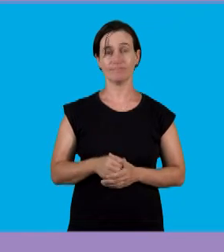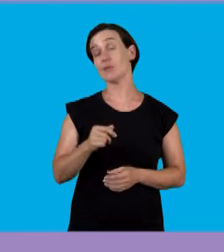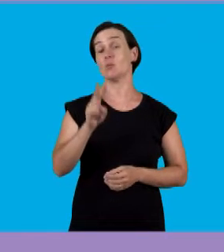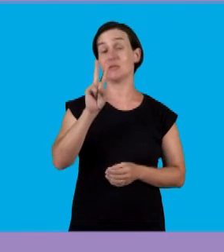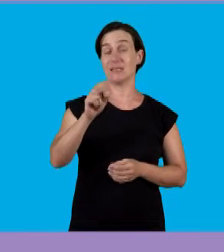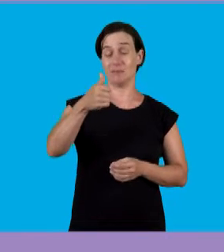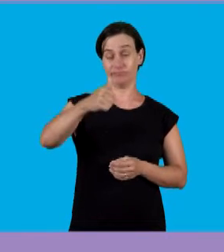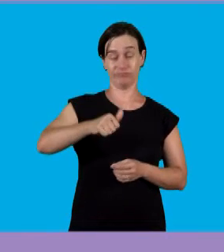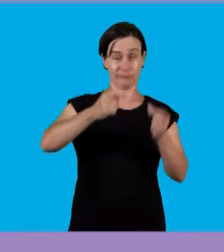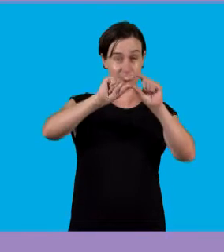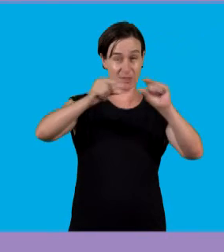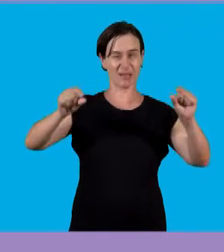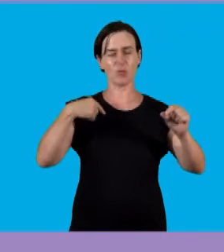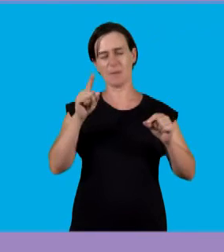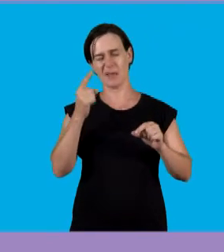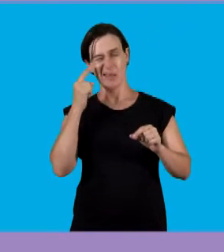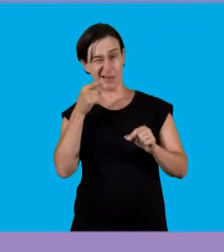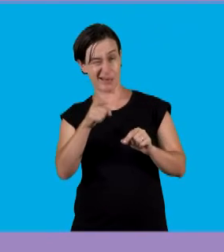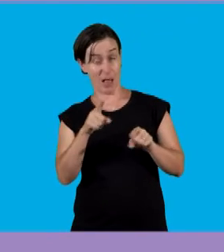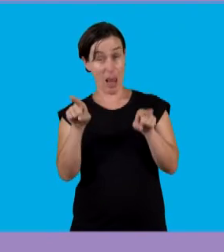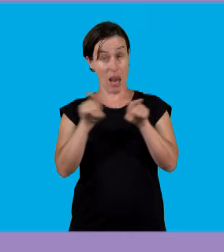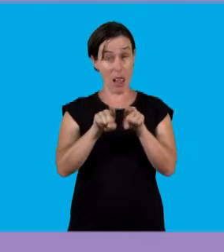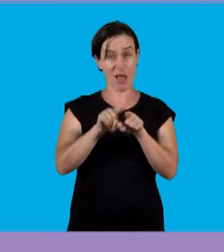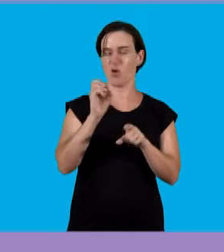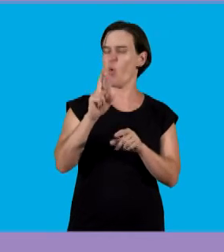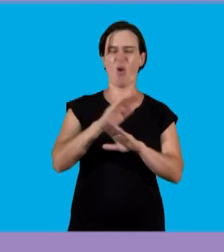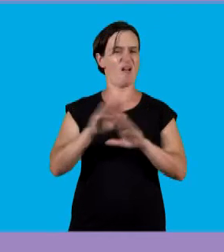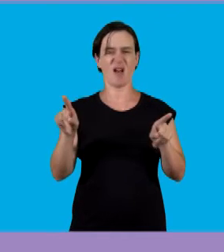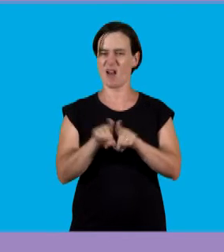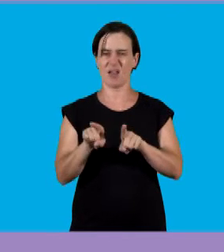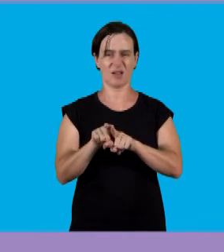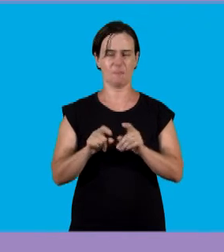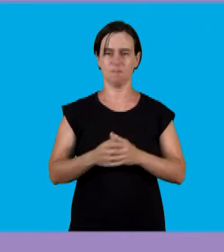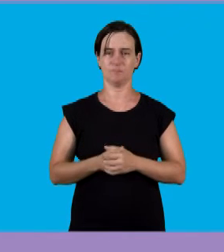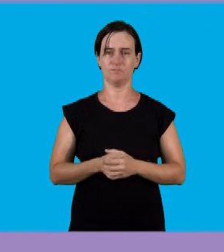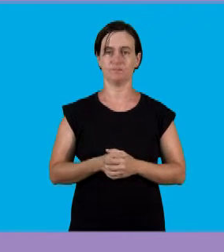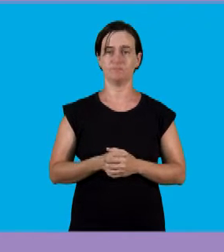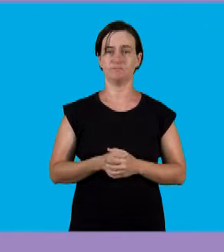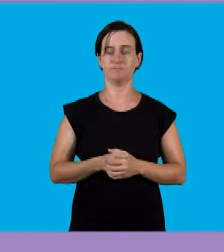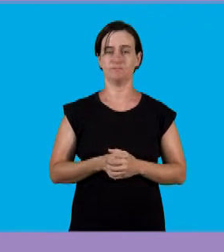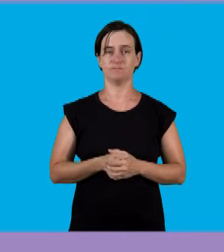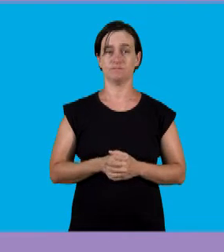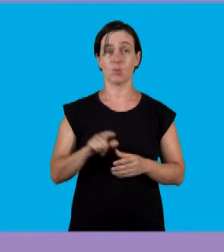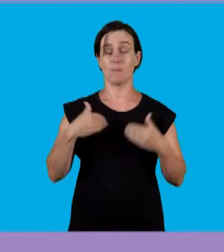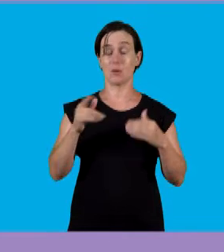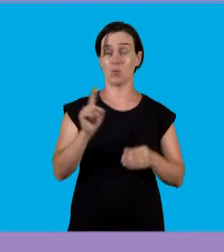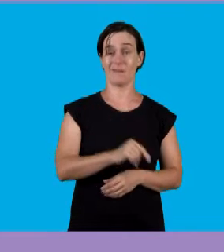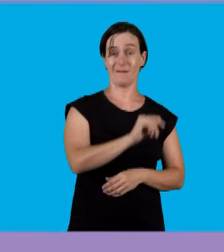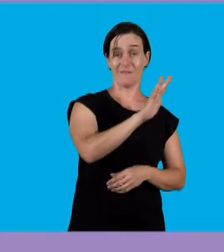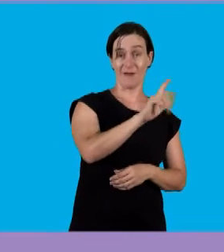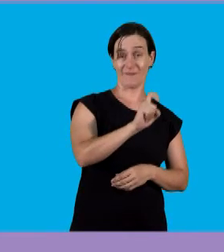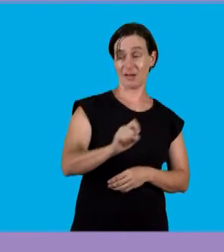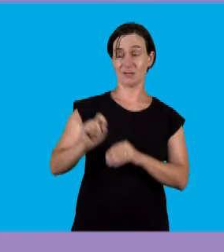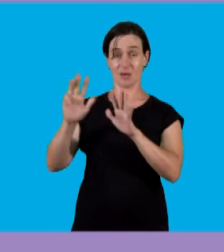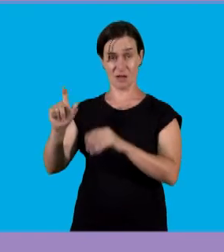Now, let's look at the following expressions and determine whether they are like terms or unlike terms. We're going to start